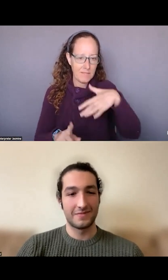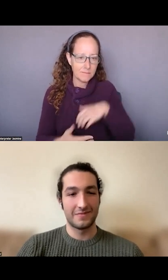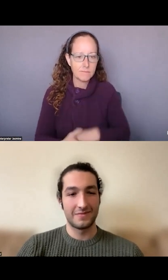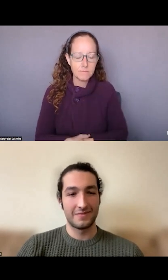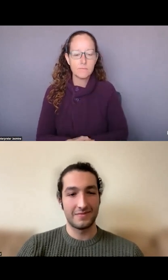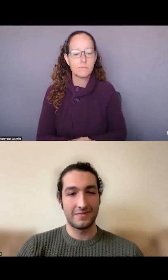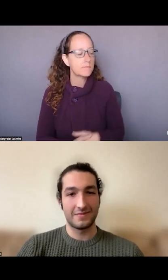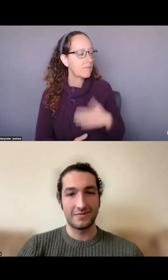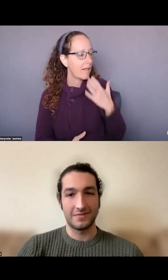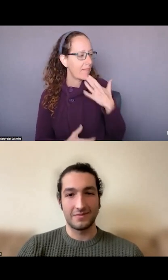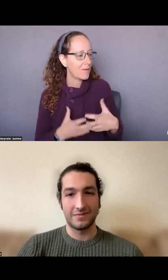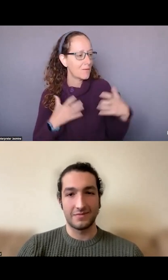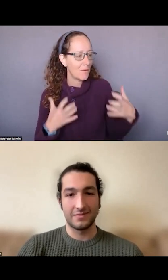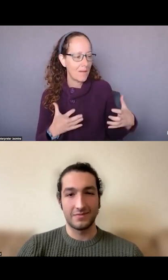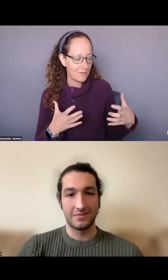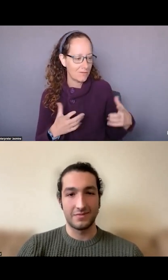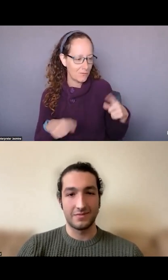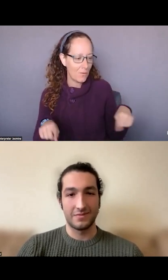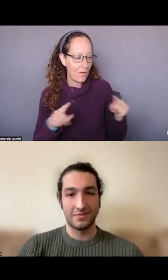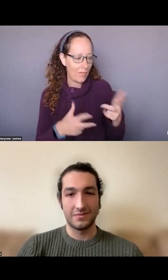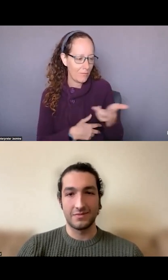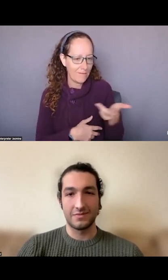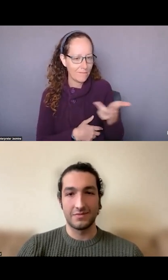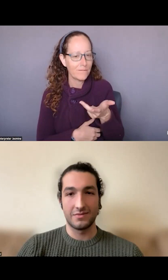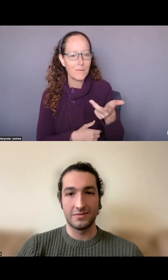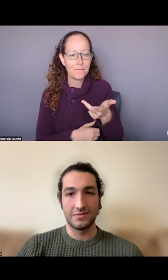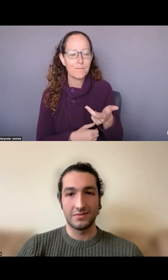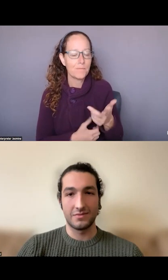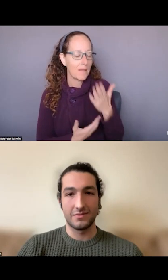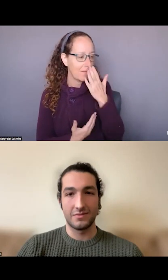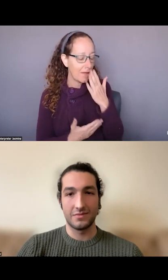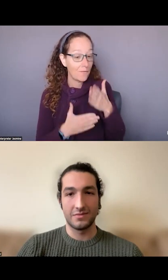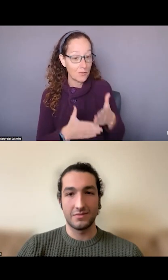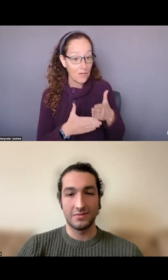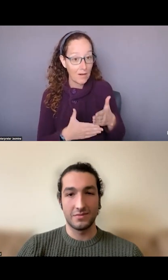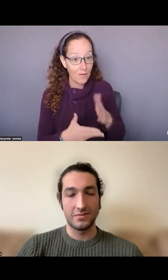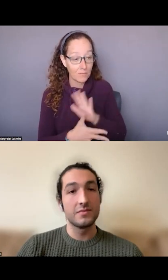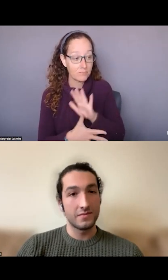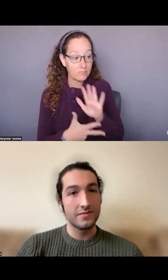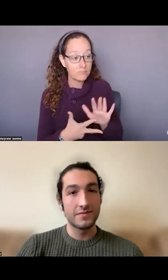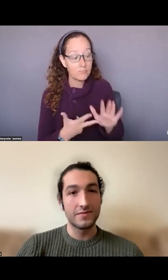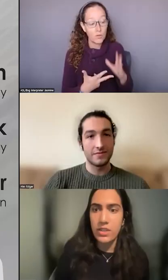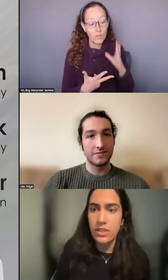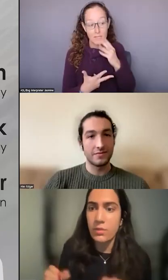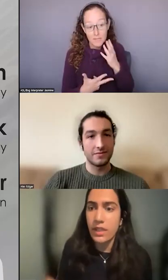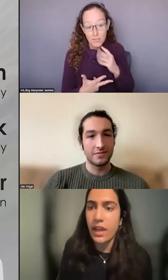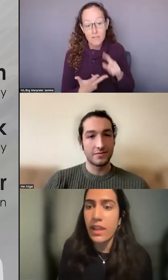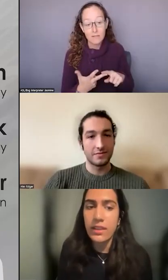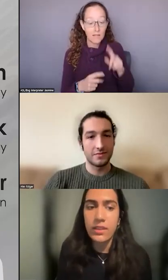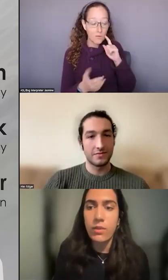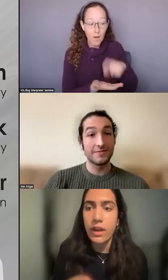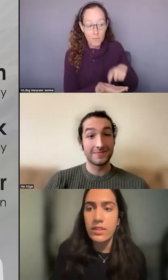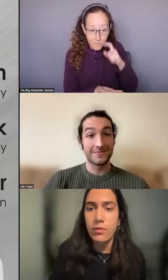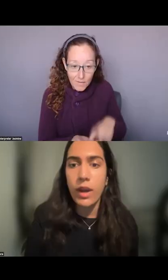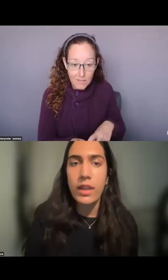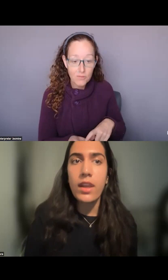Thank you so much to all of you. I think just for sharing both your personal experiences and your observations, and really highlighting